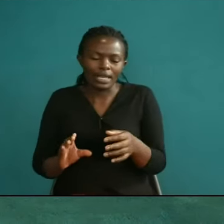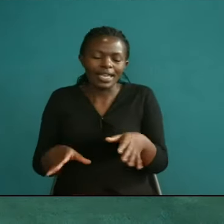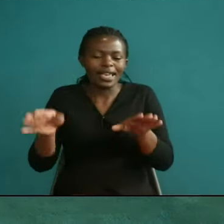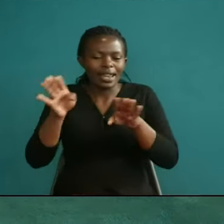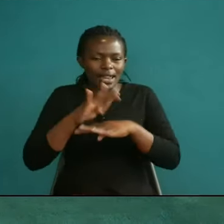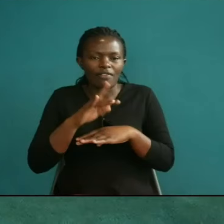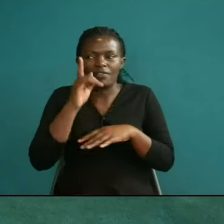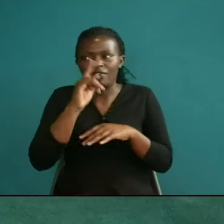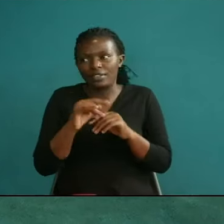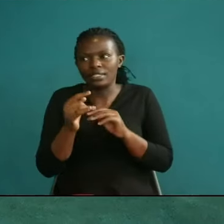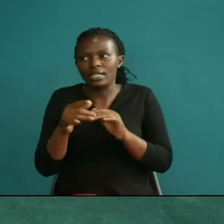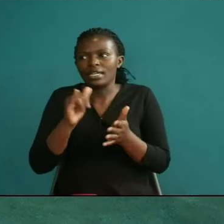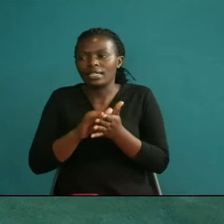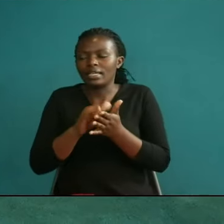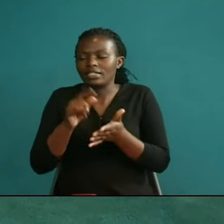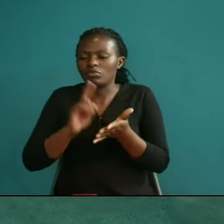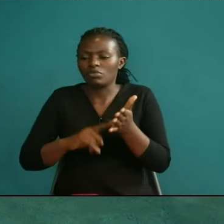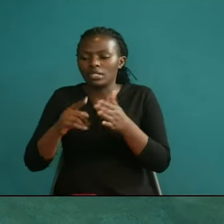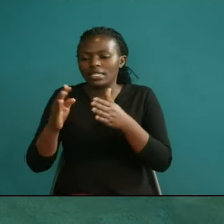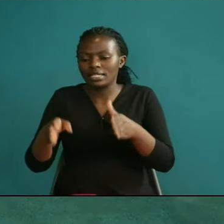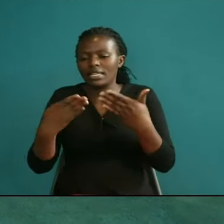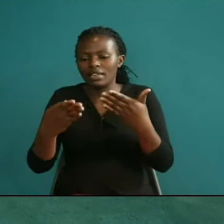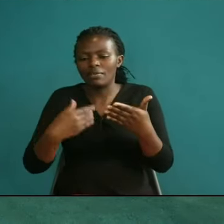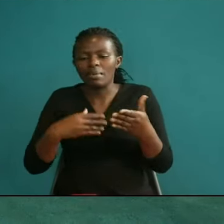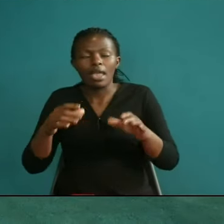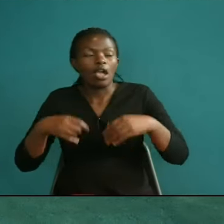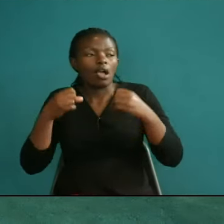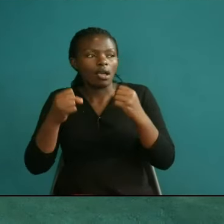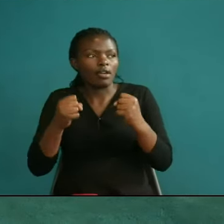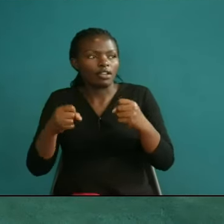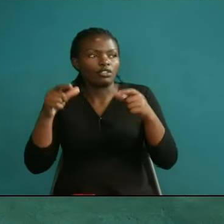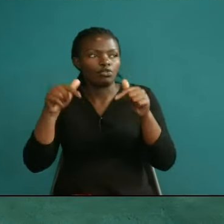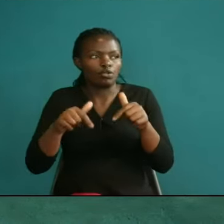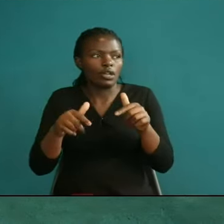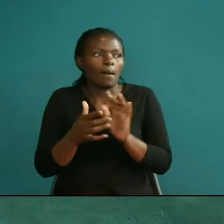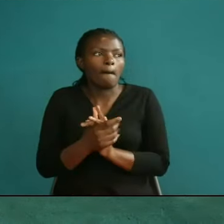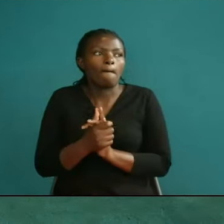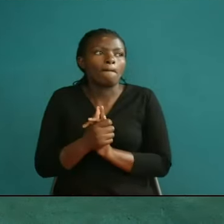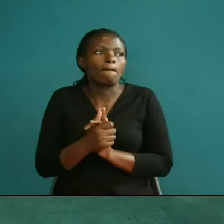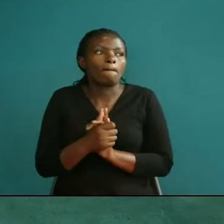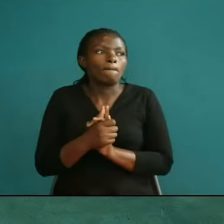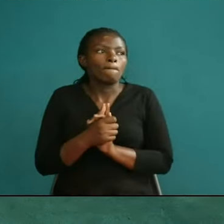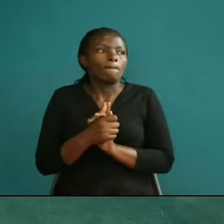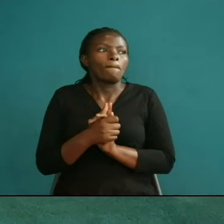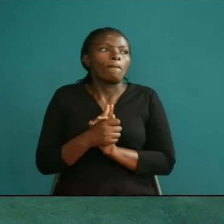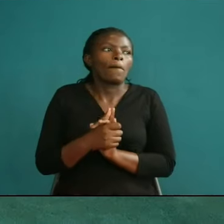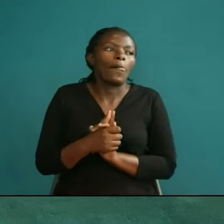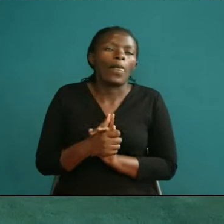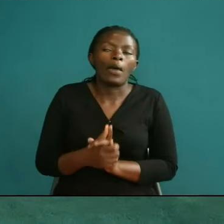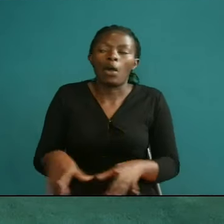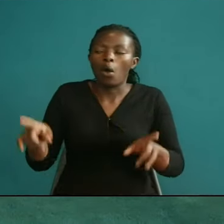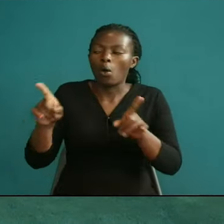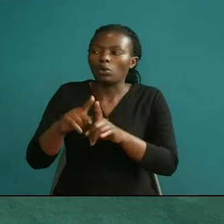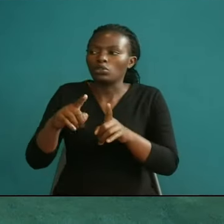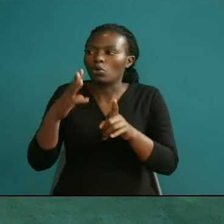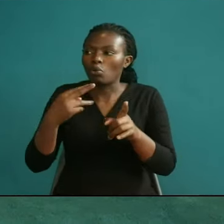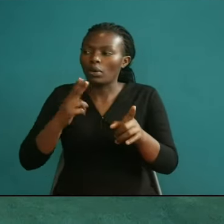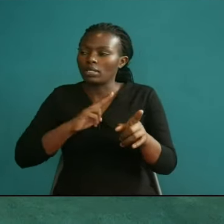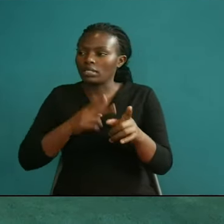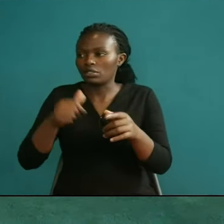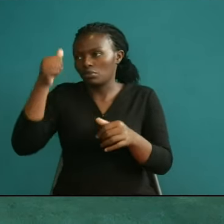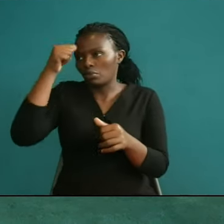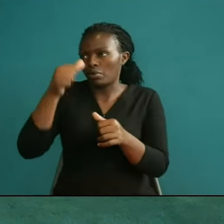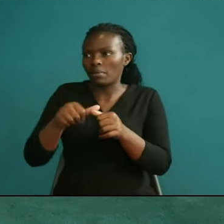enough. That is what is giving me courage today that I have learned from this lesson. Amen. And I just want us to remember